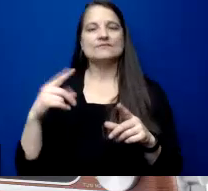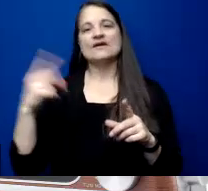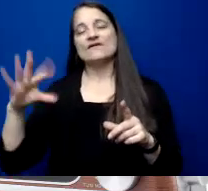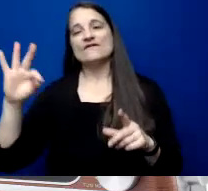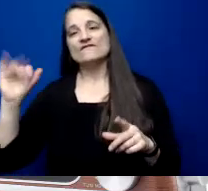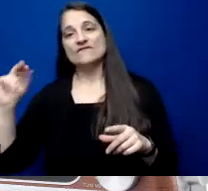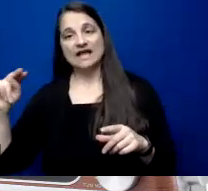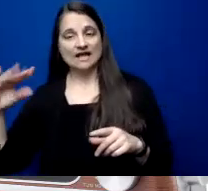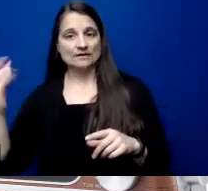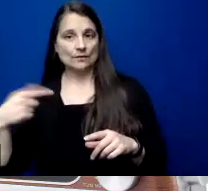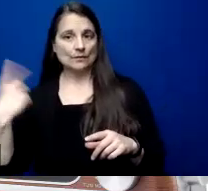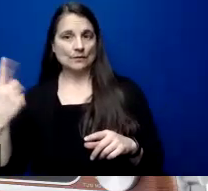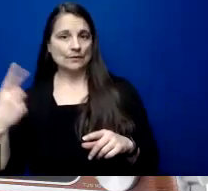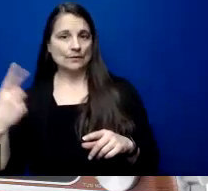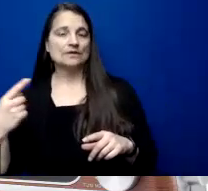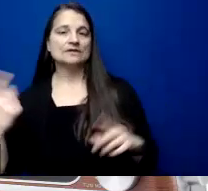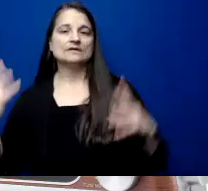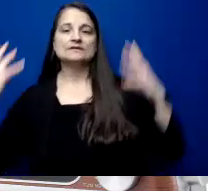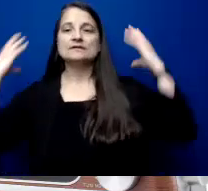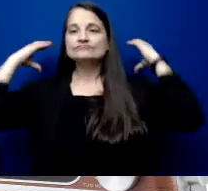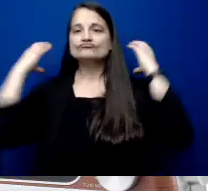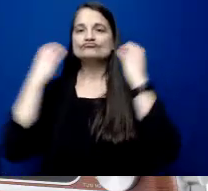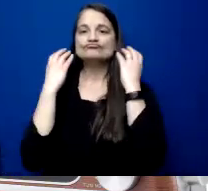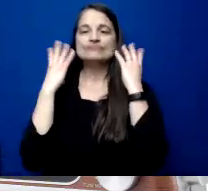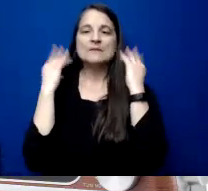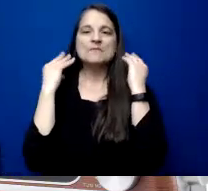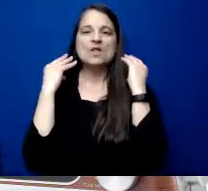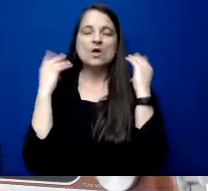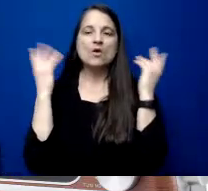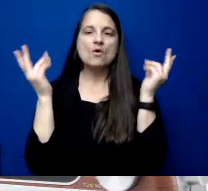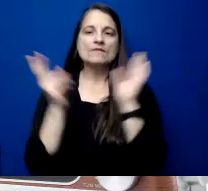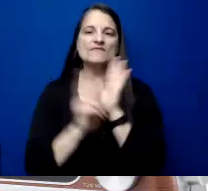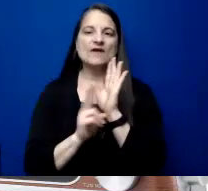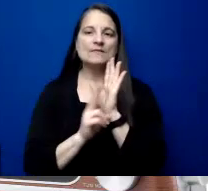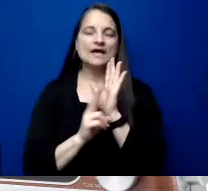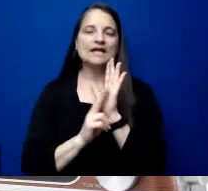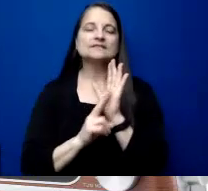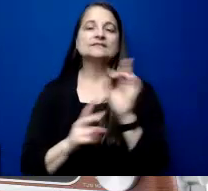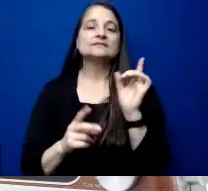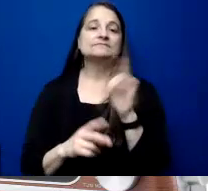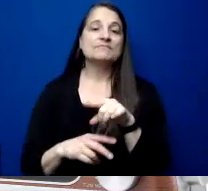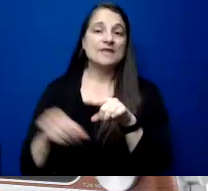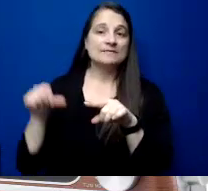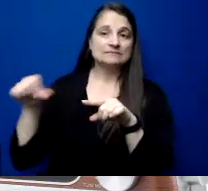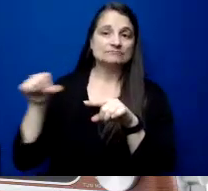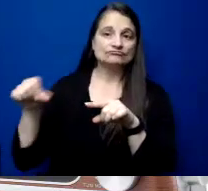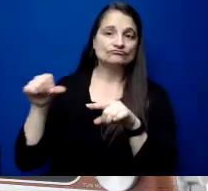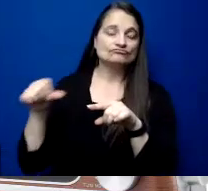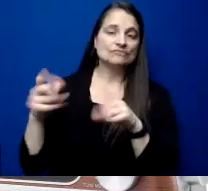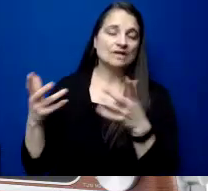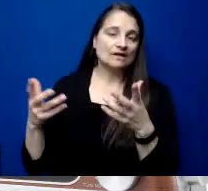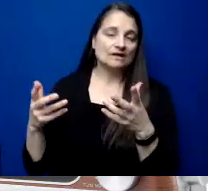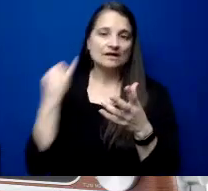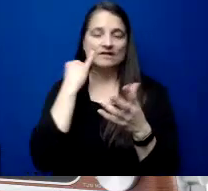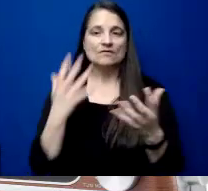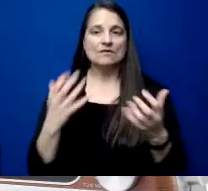And then a vibrating neck pillow, music, and this is a switch activated doorbell. So maybe even if you want to